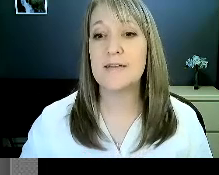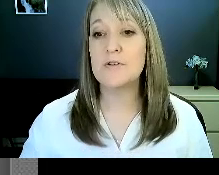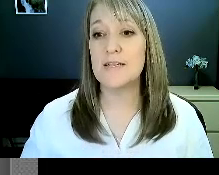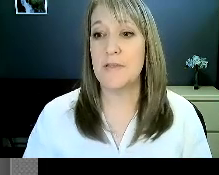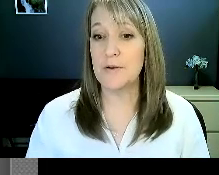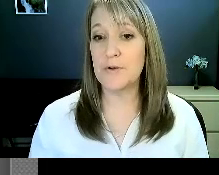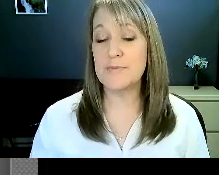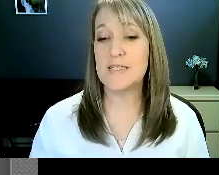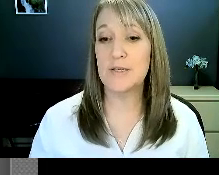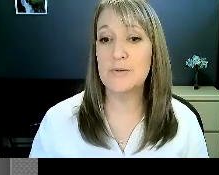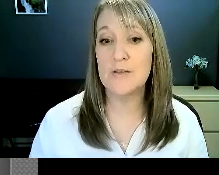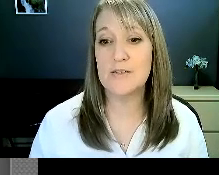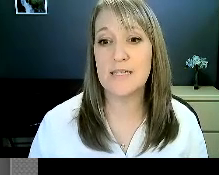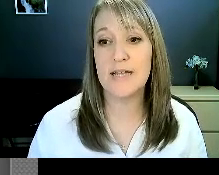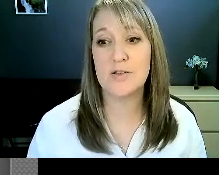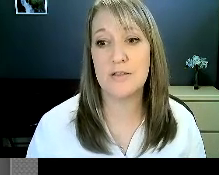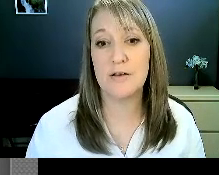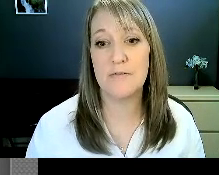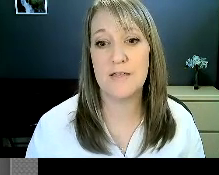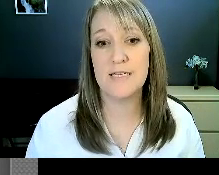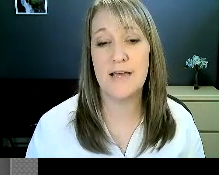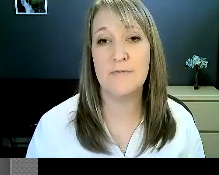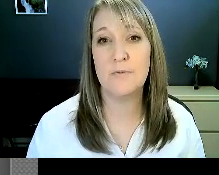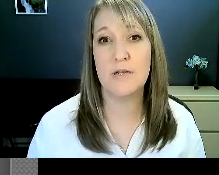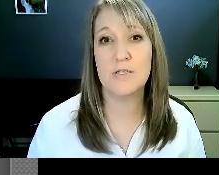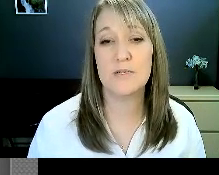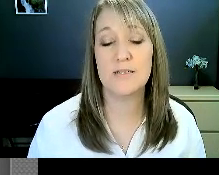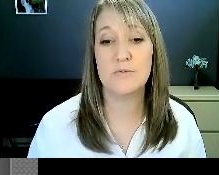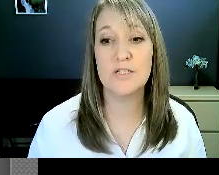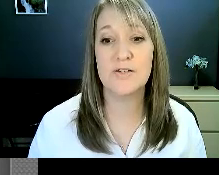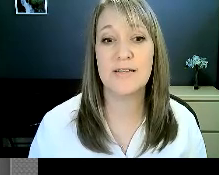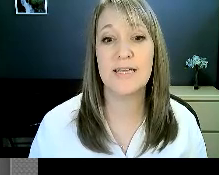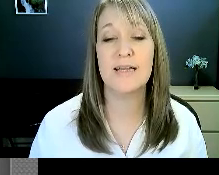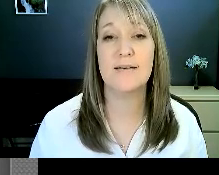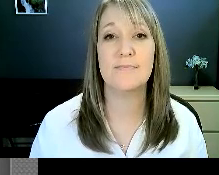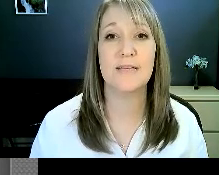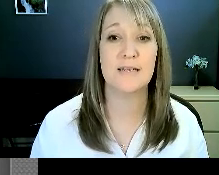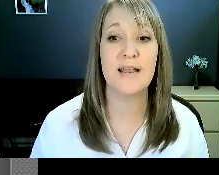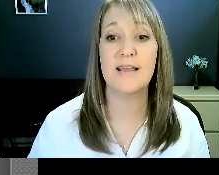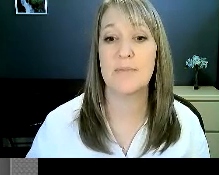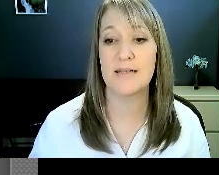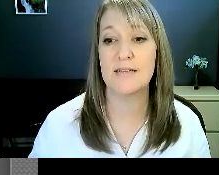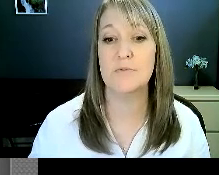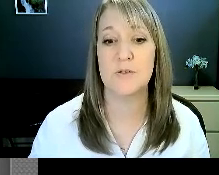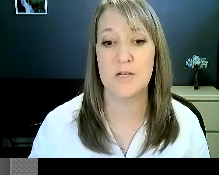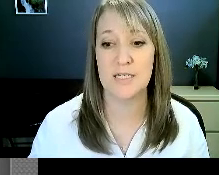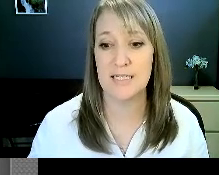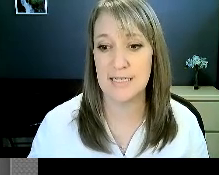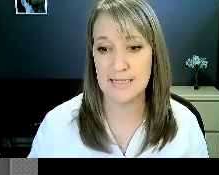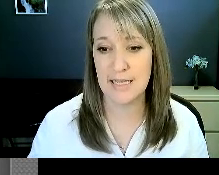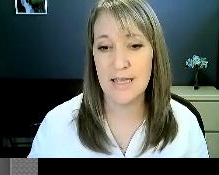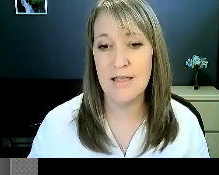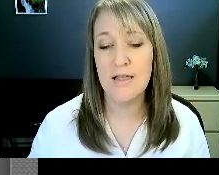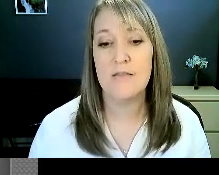There are several deaf theater groups too. There's the National Theater of the Deaf, which was originally in Connecticut, but has now moved to